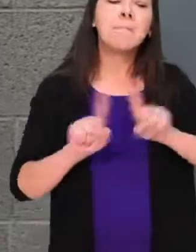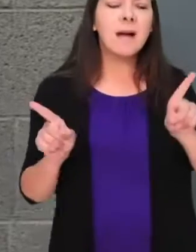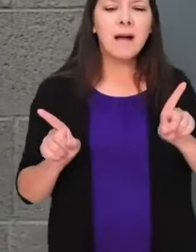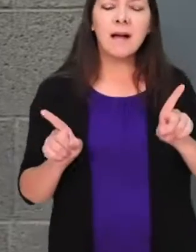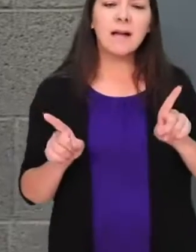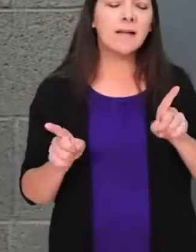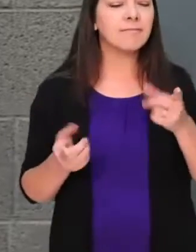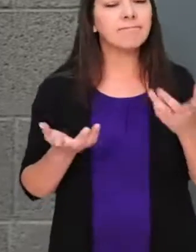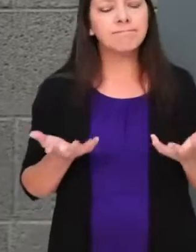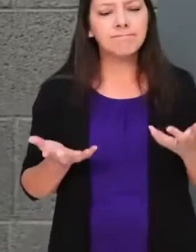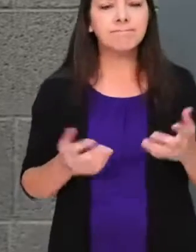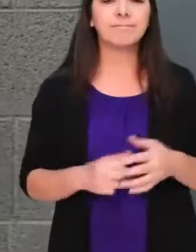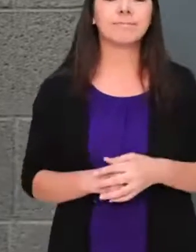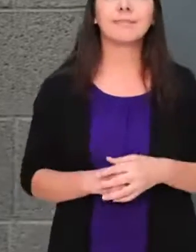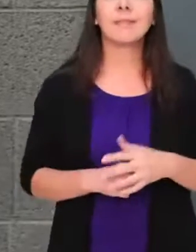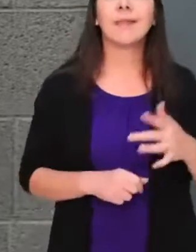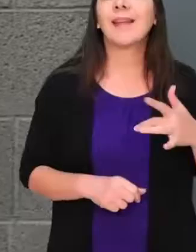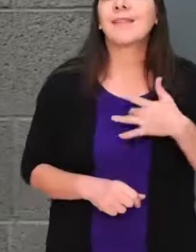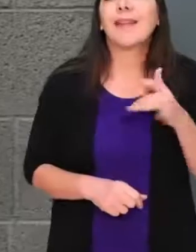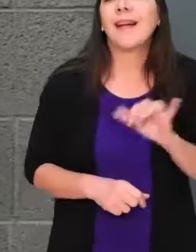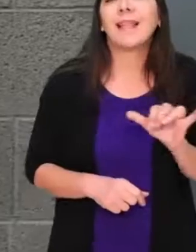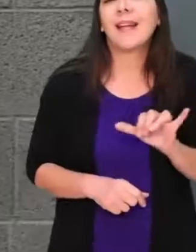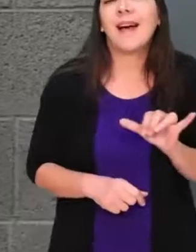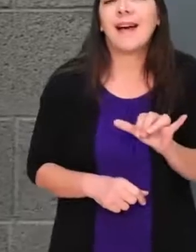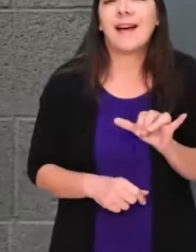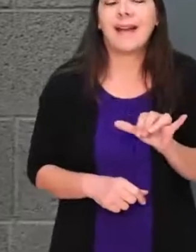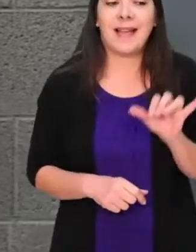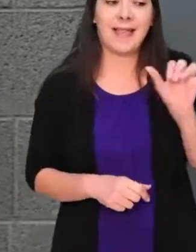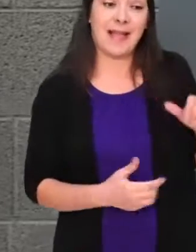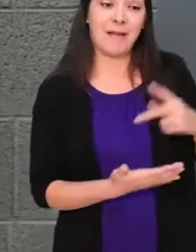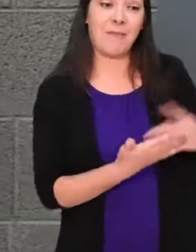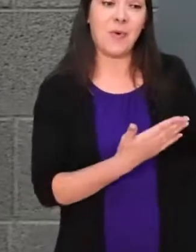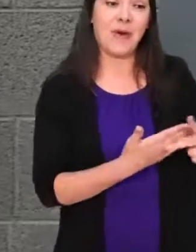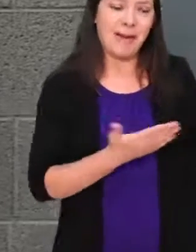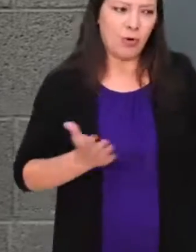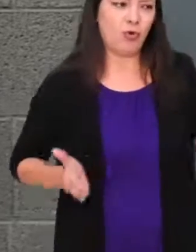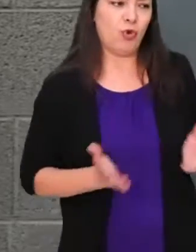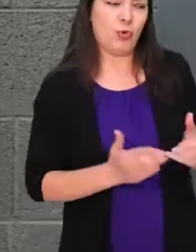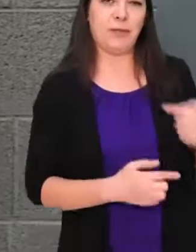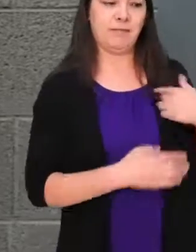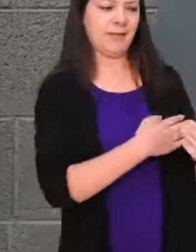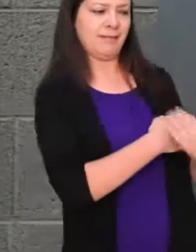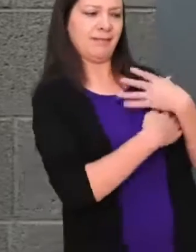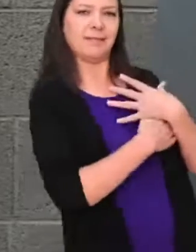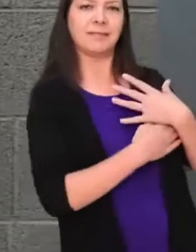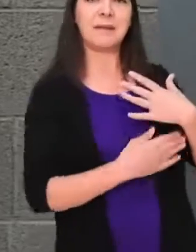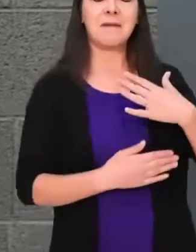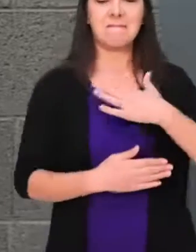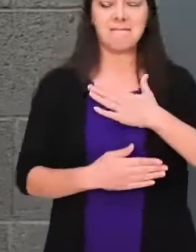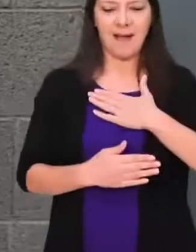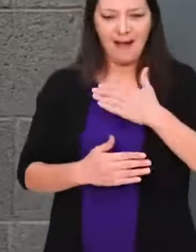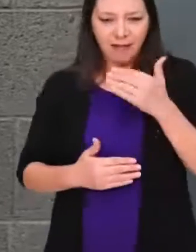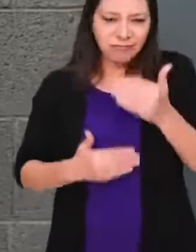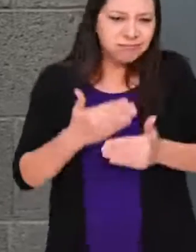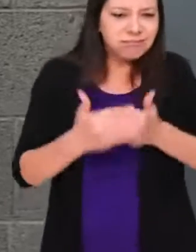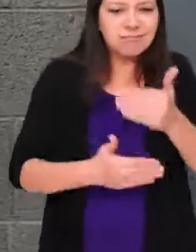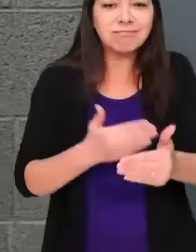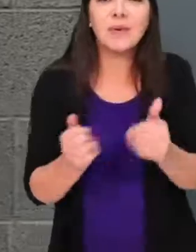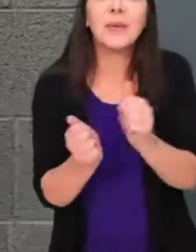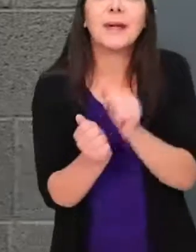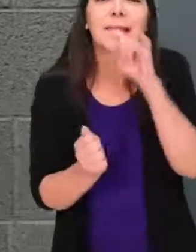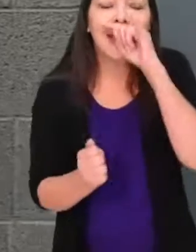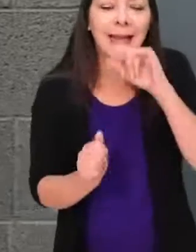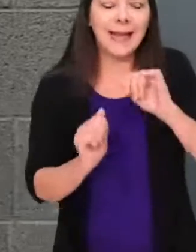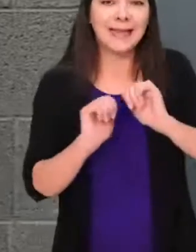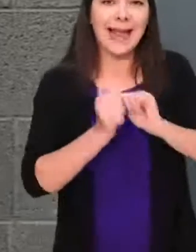But I feel like it's kind of encouraged my path with my kids, how I interact with my kids,